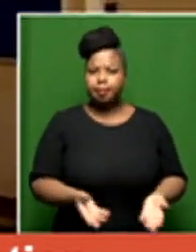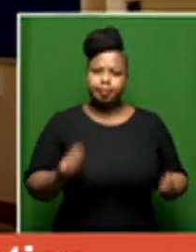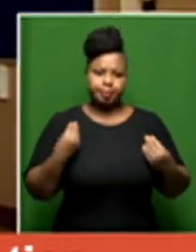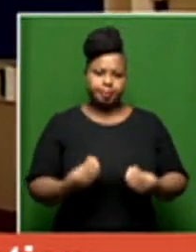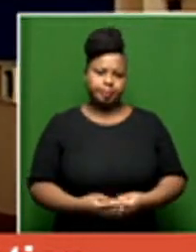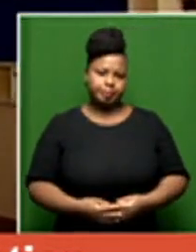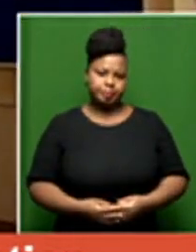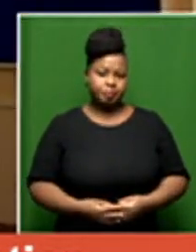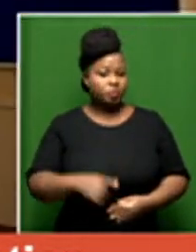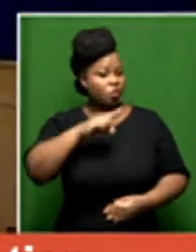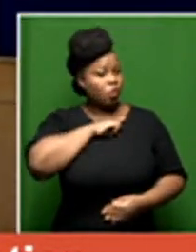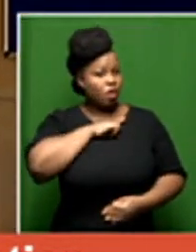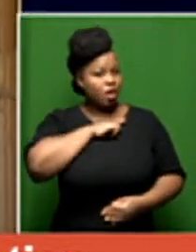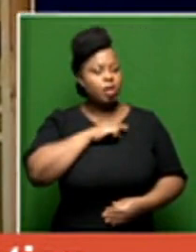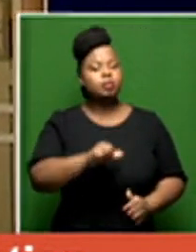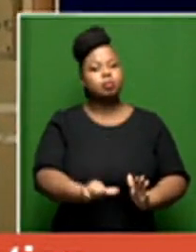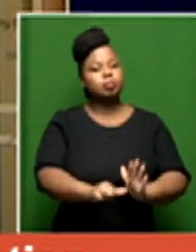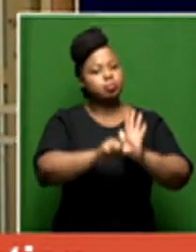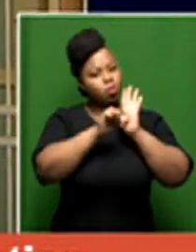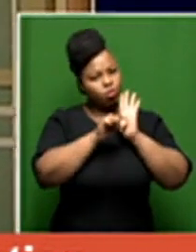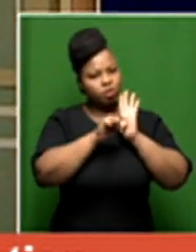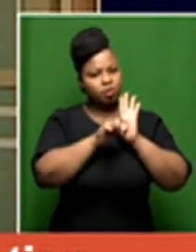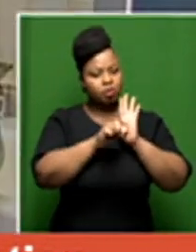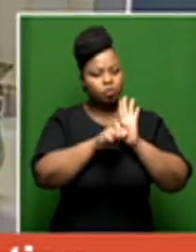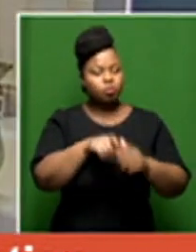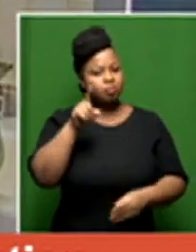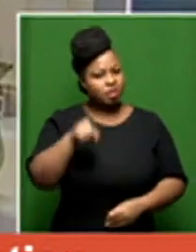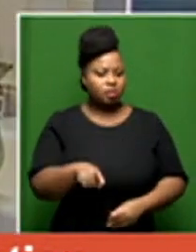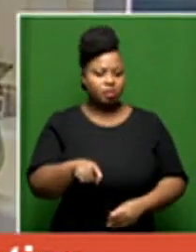because it is very important to